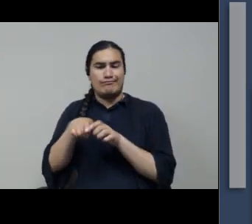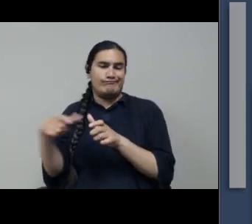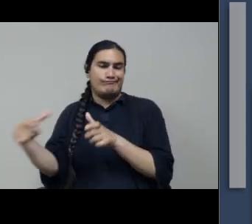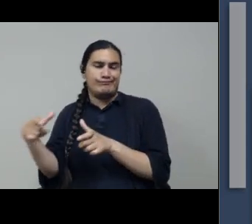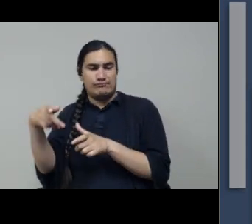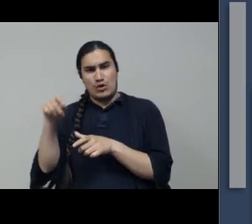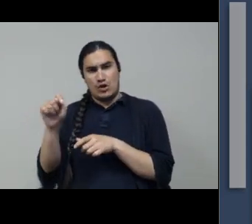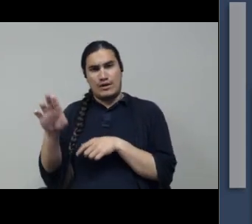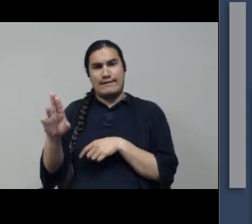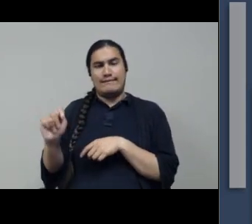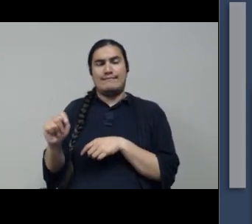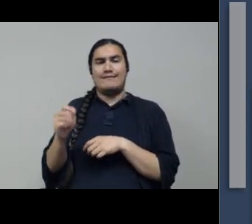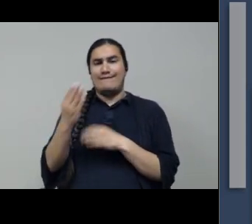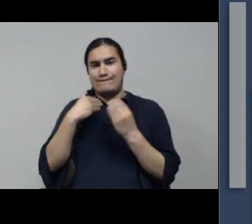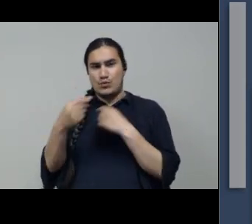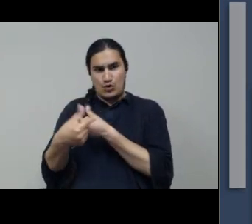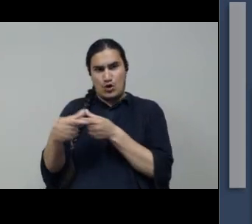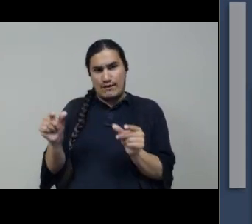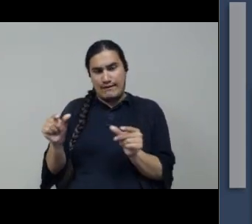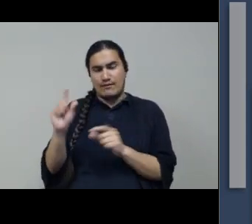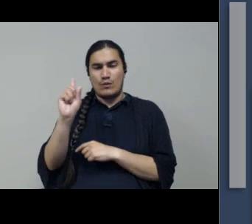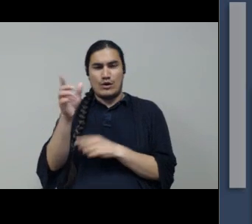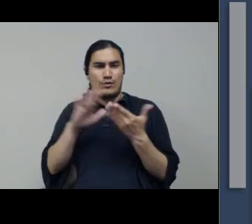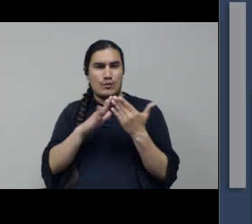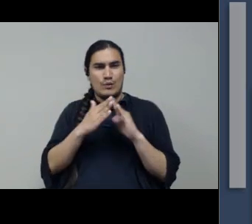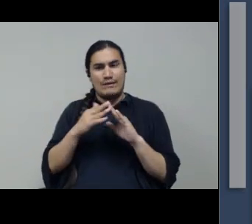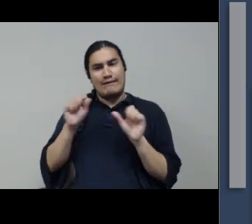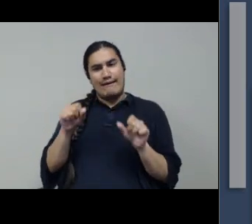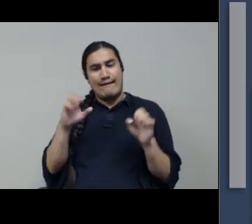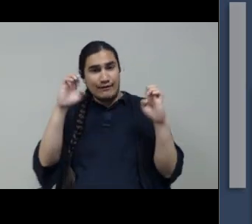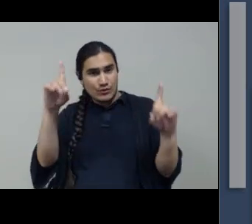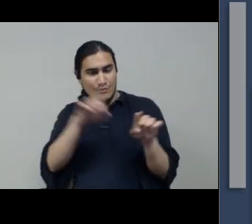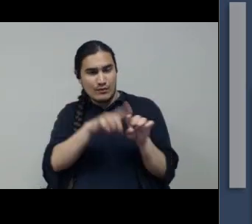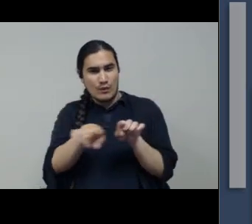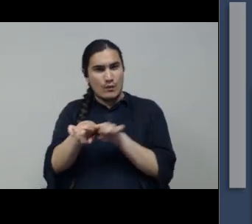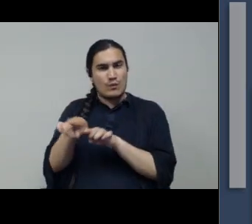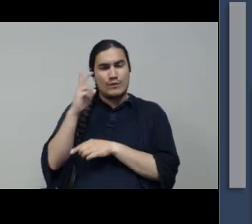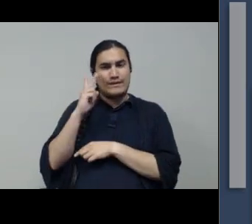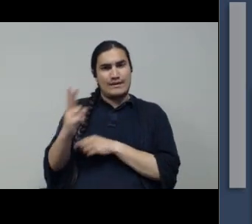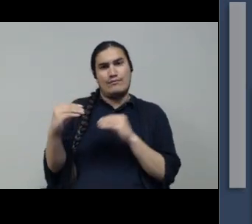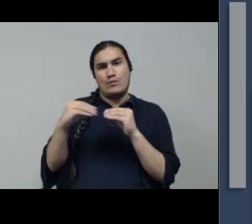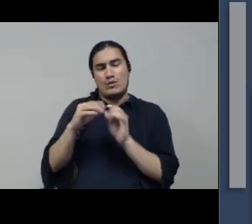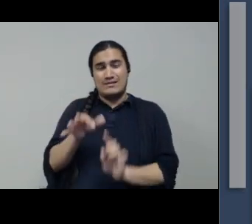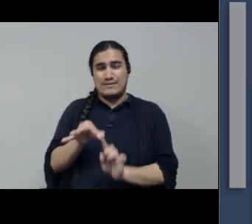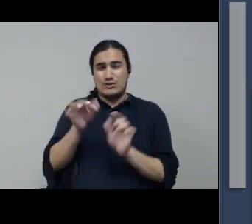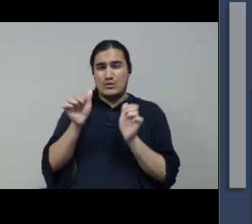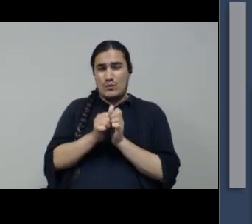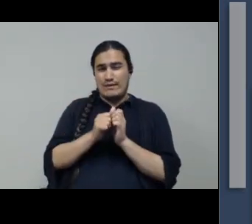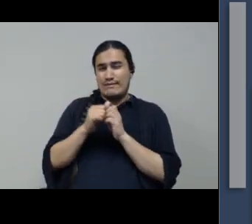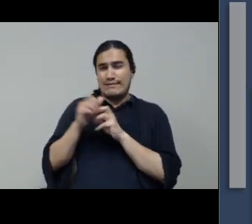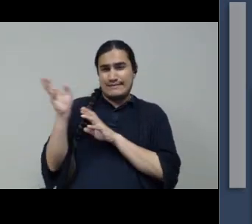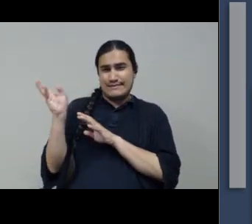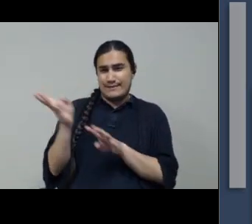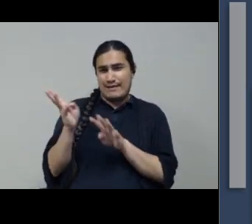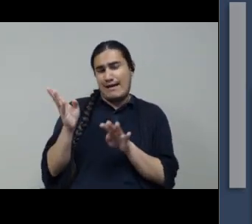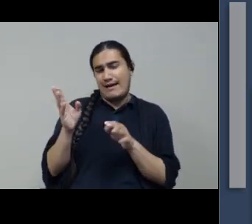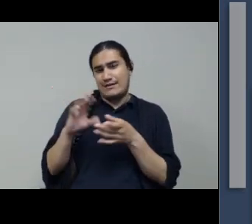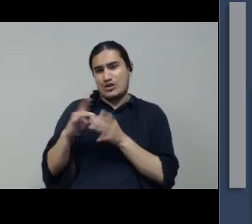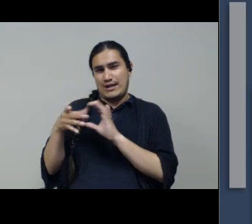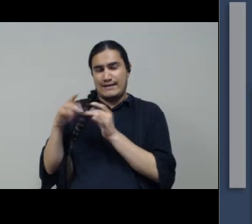foodscapes and food gardens where community can not just educate, but you're seeing more of that, especially with supply chain issues, what happened with